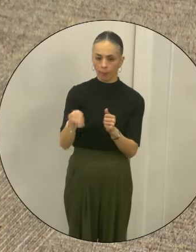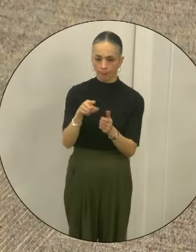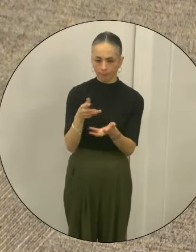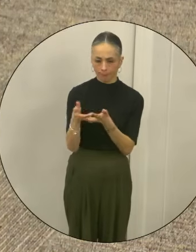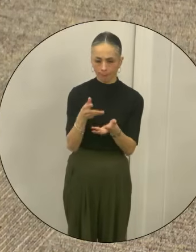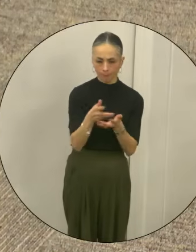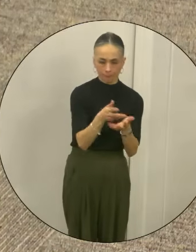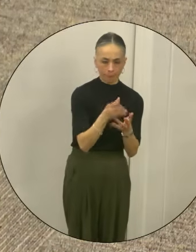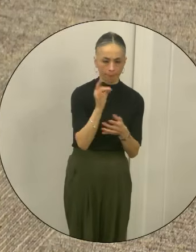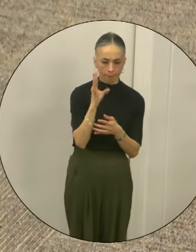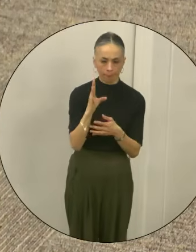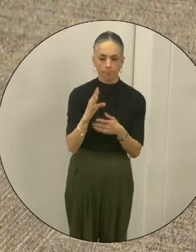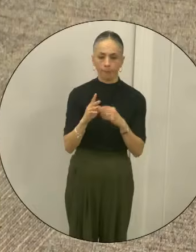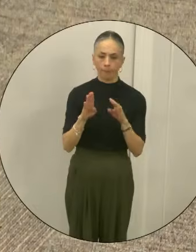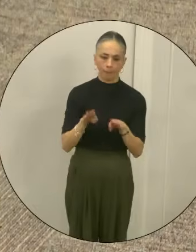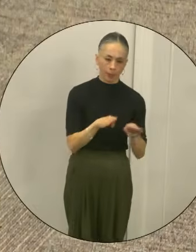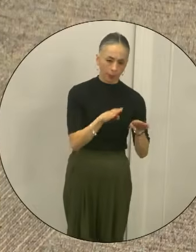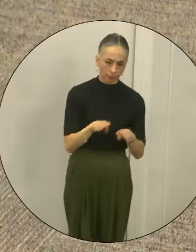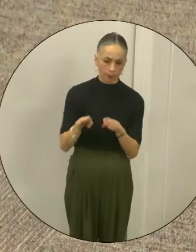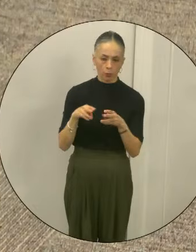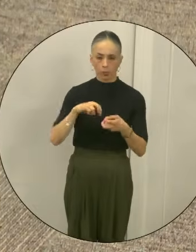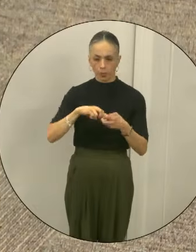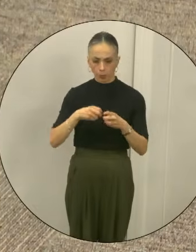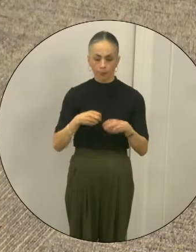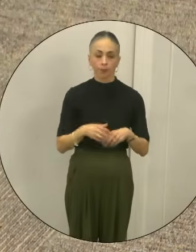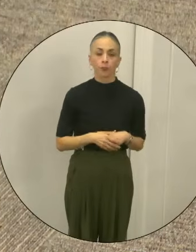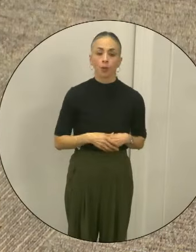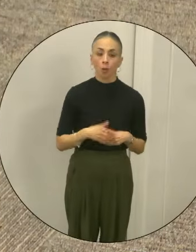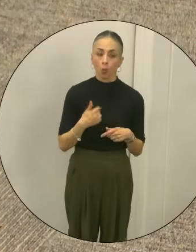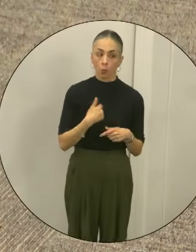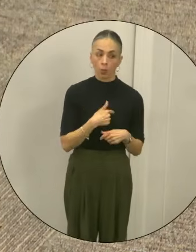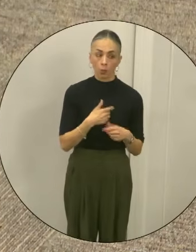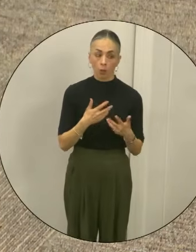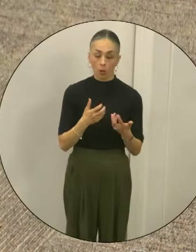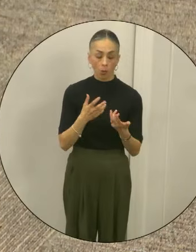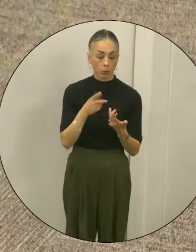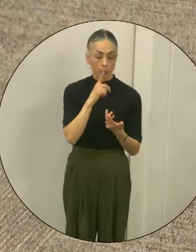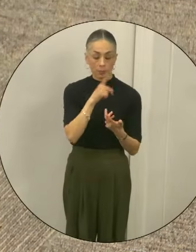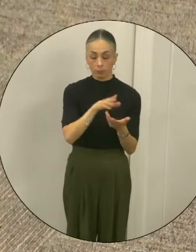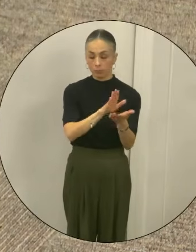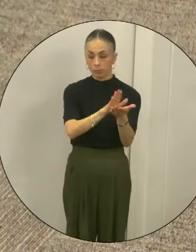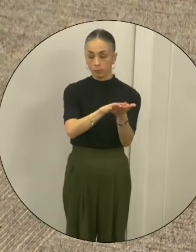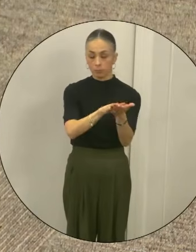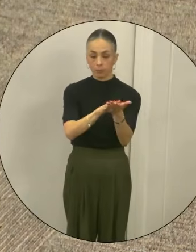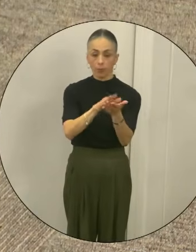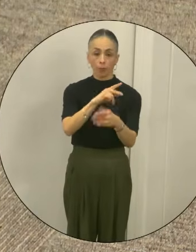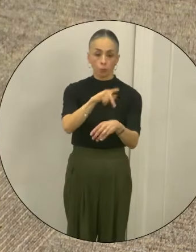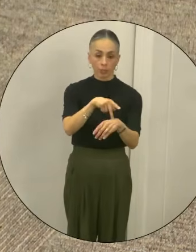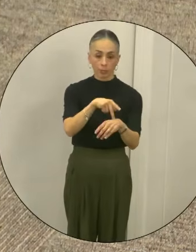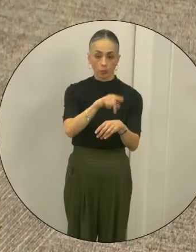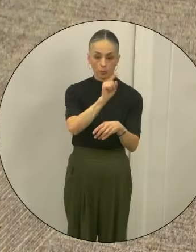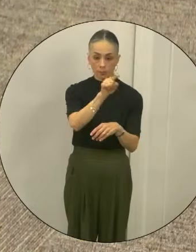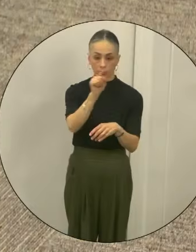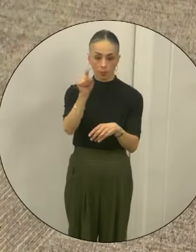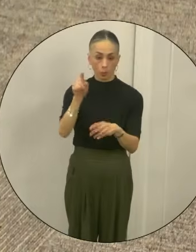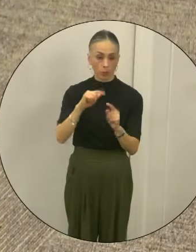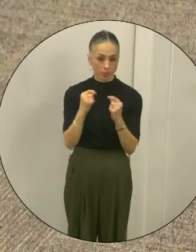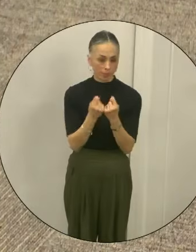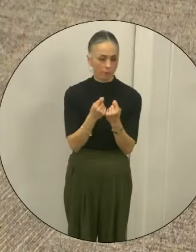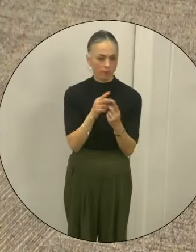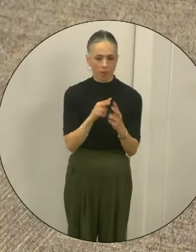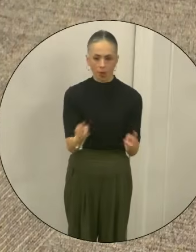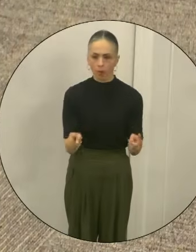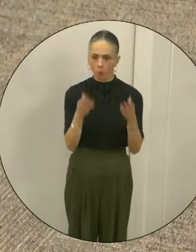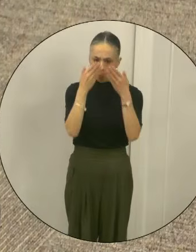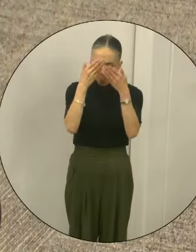that we saw. We're very, I want to make sure to give kudos to those principals and those teams. They were very